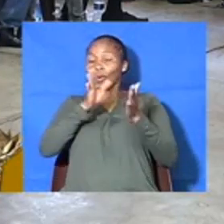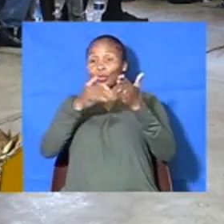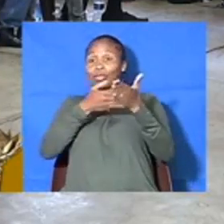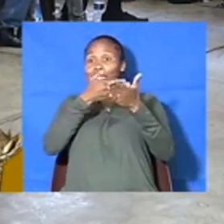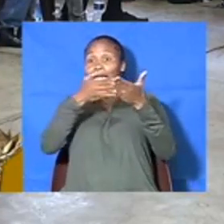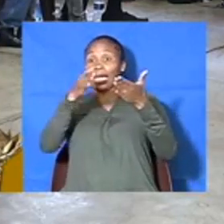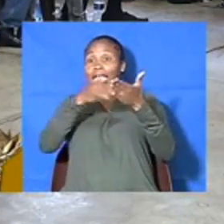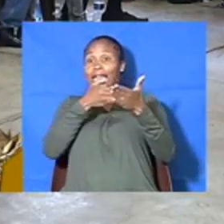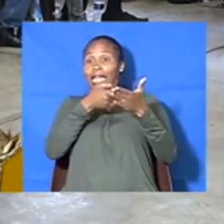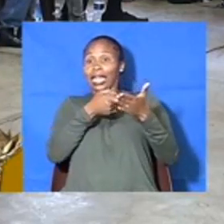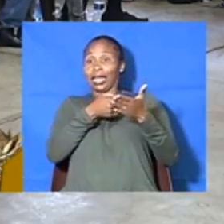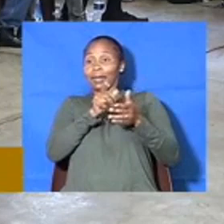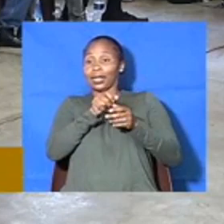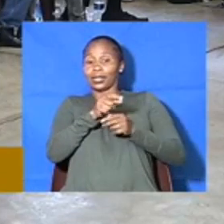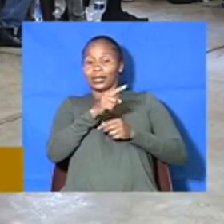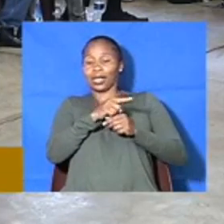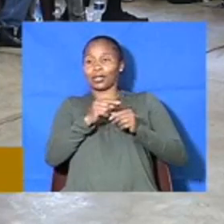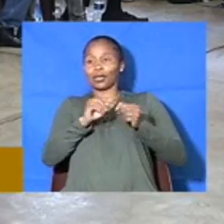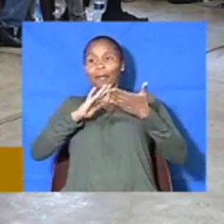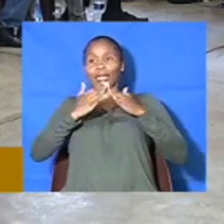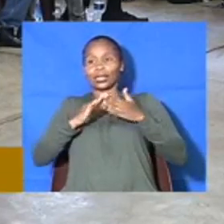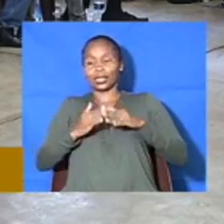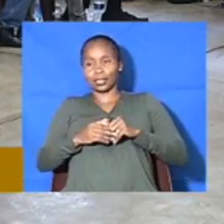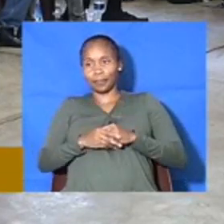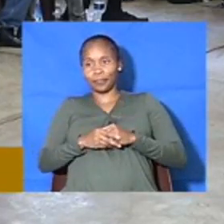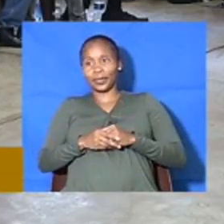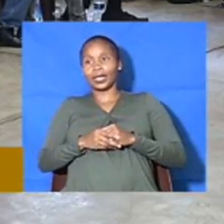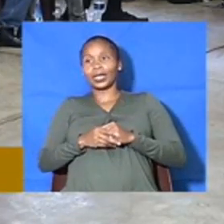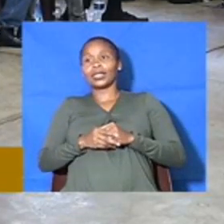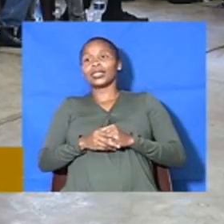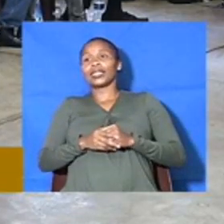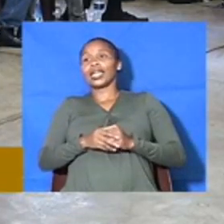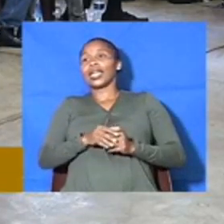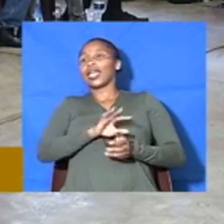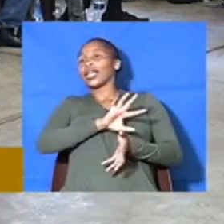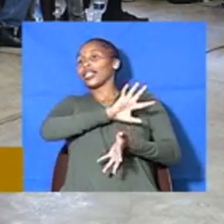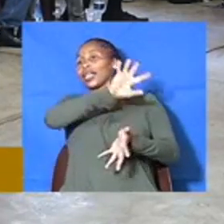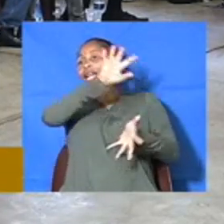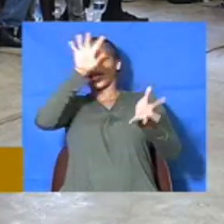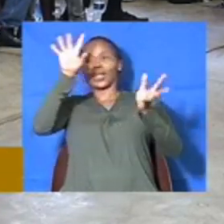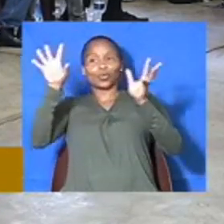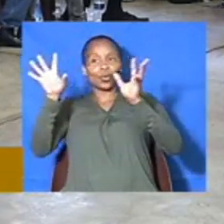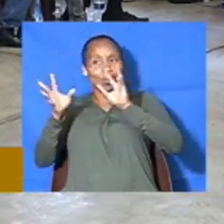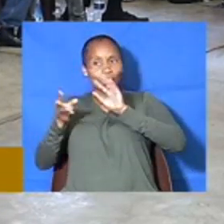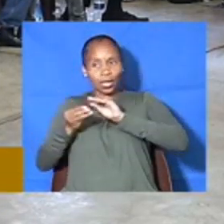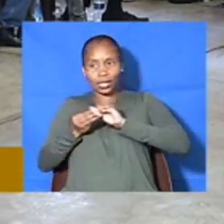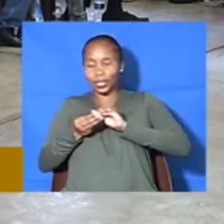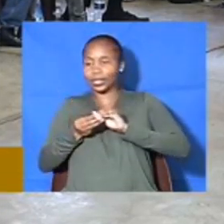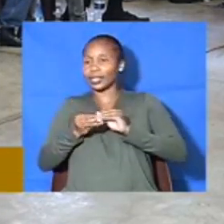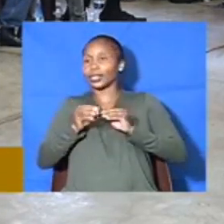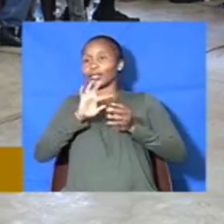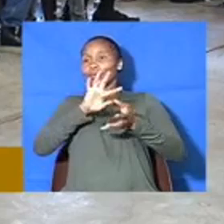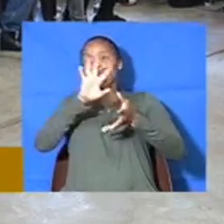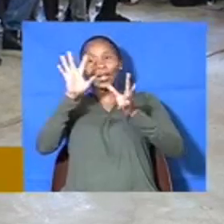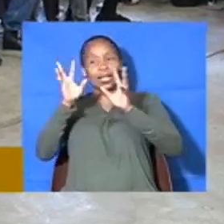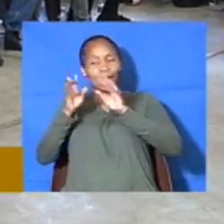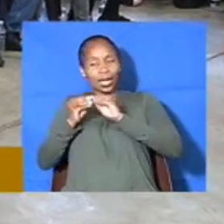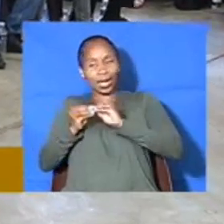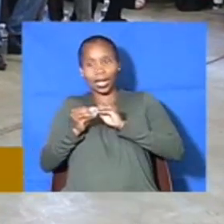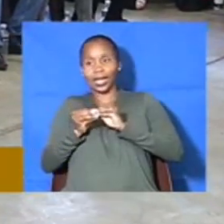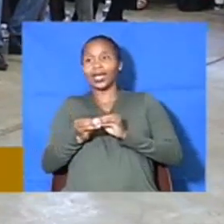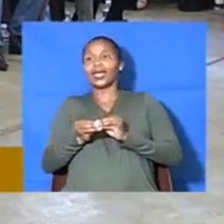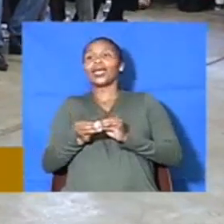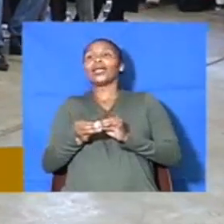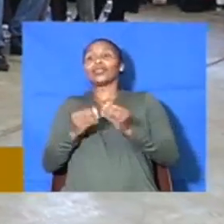about. I funen I love into program letting at I funa ematikoshka ya funa laban vilelakaivo. They don't have transport either.